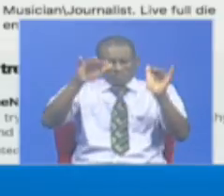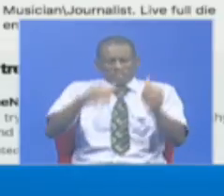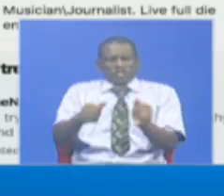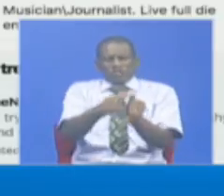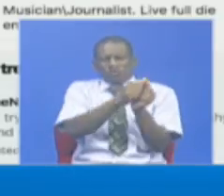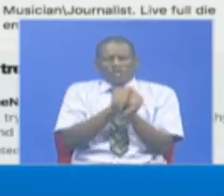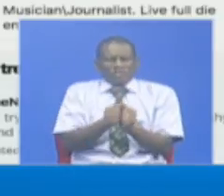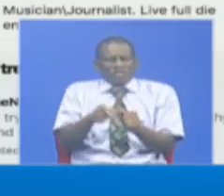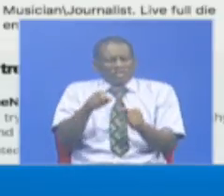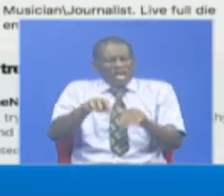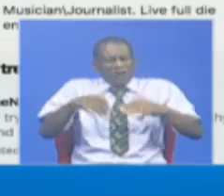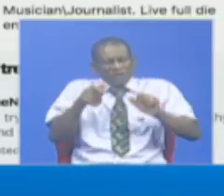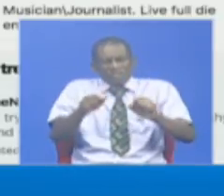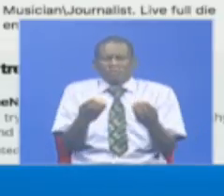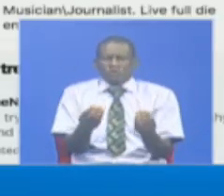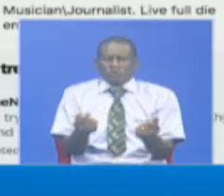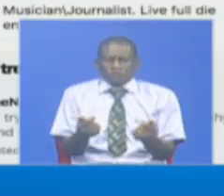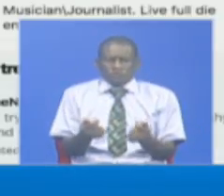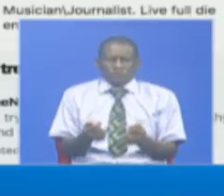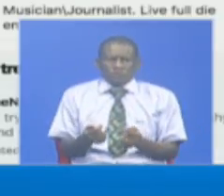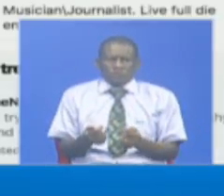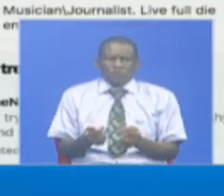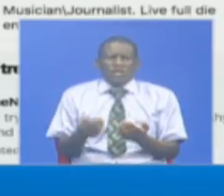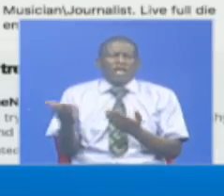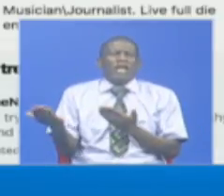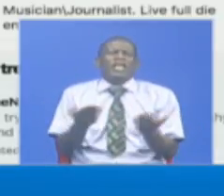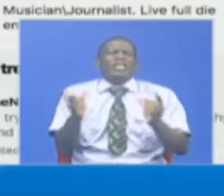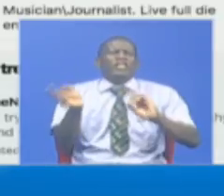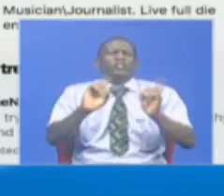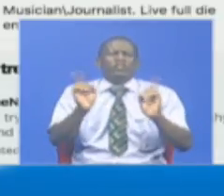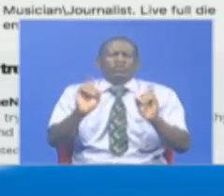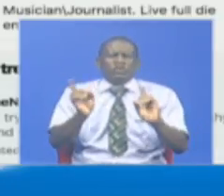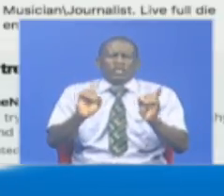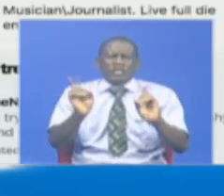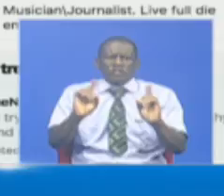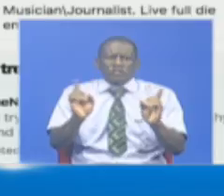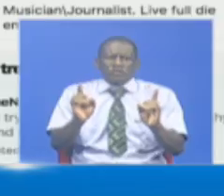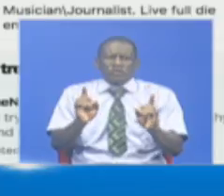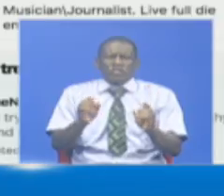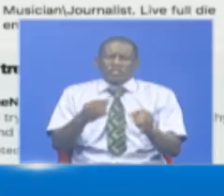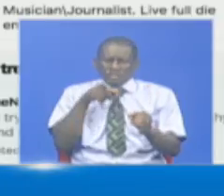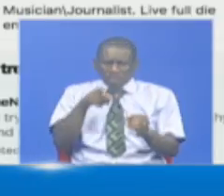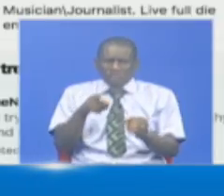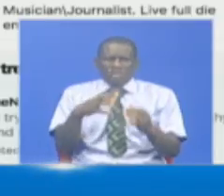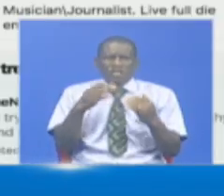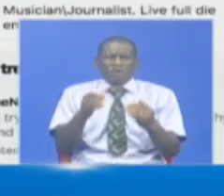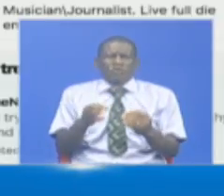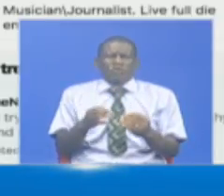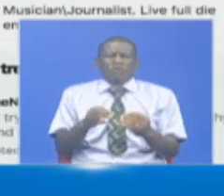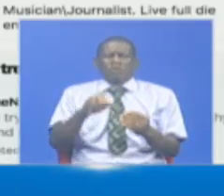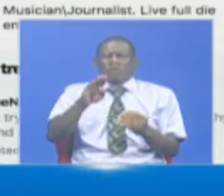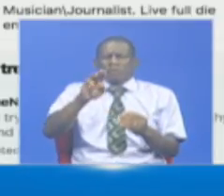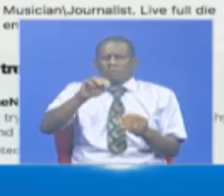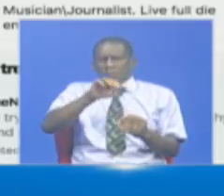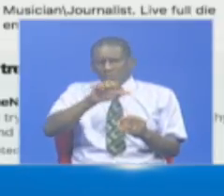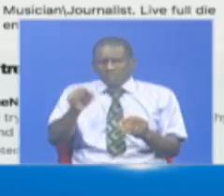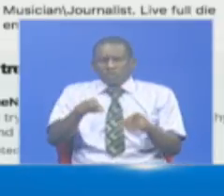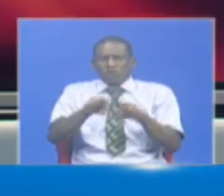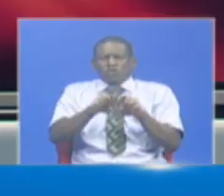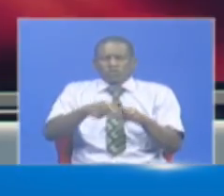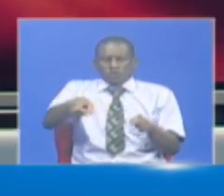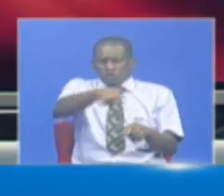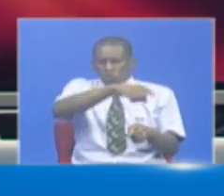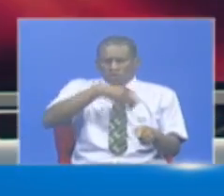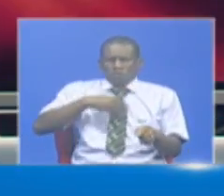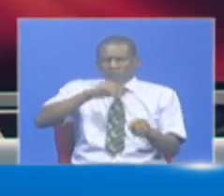solution? Until they're killed? That does not excuse gender-based violence. Kudos, Miss Mutere. And also we have